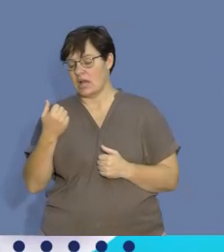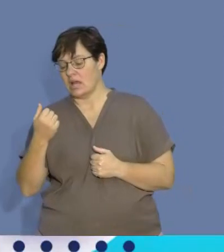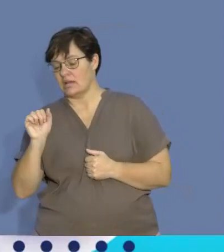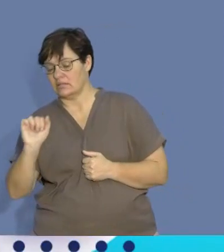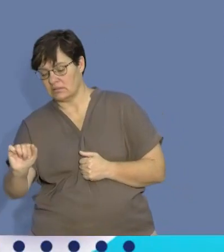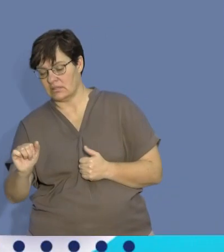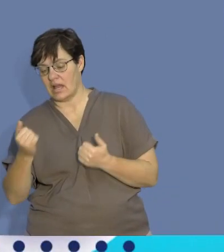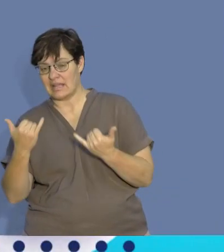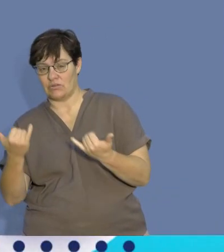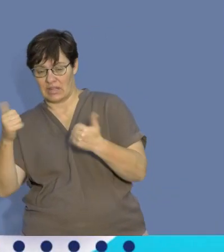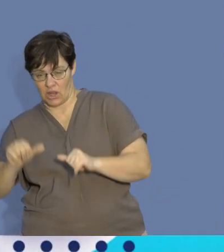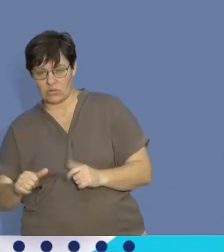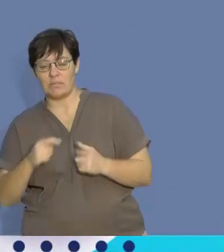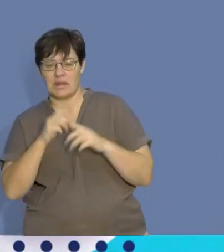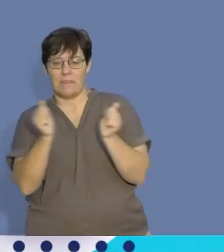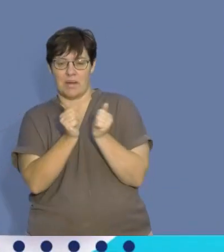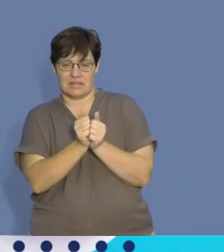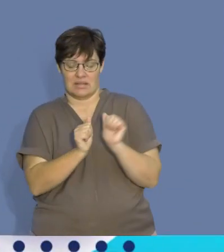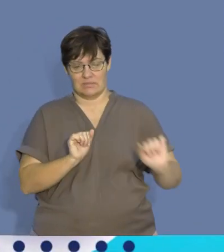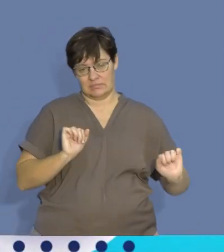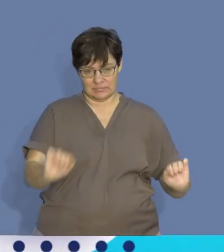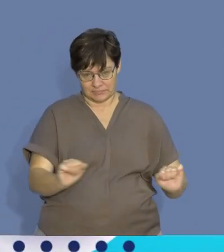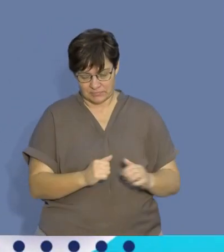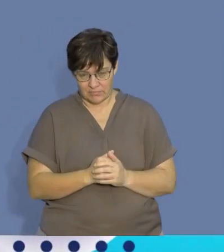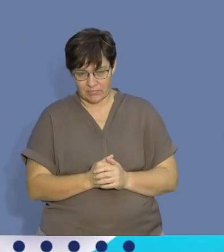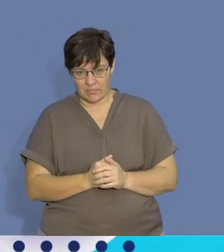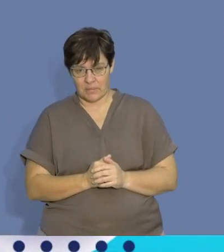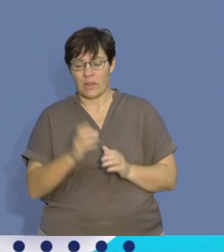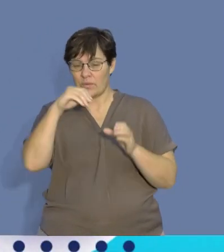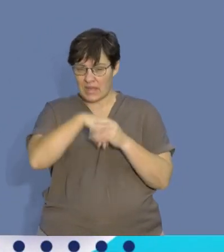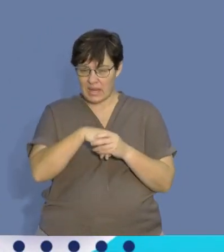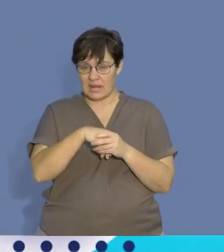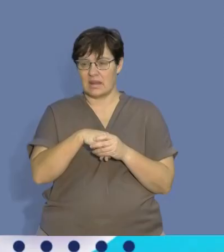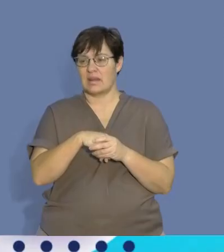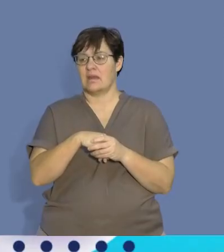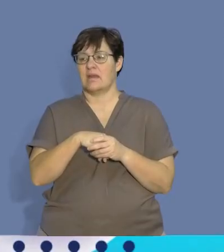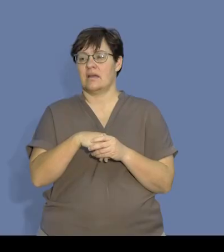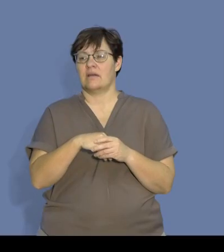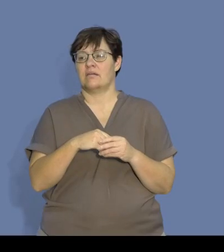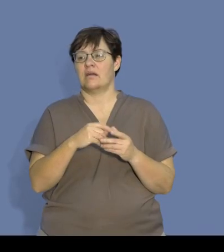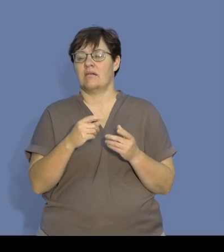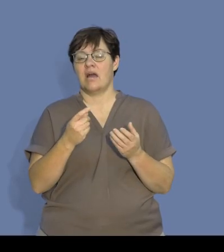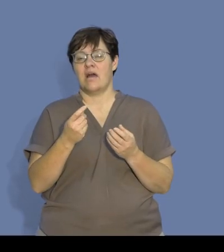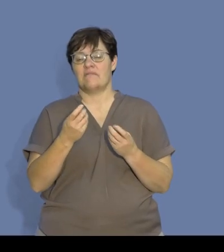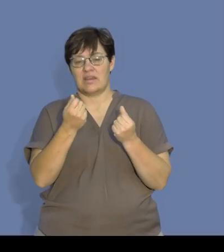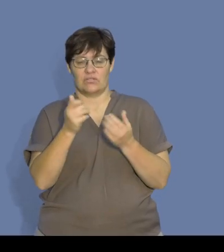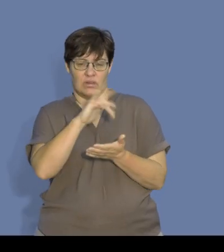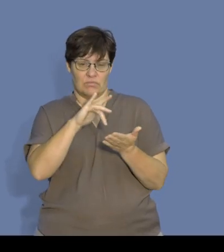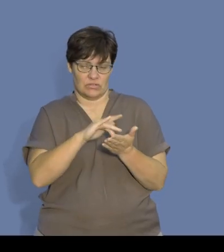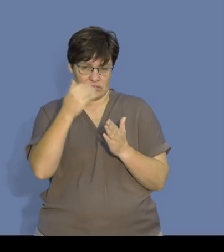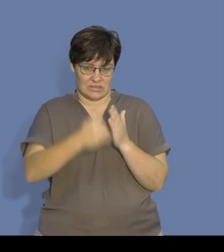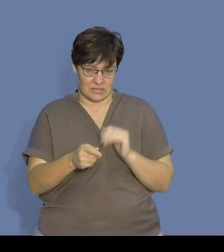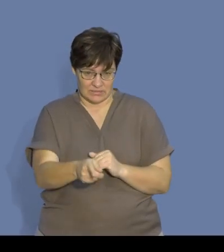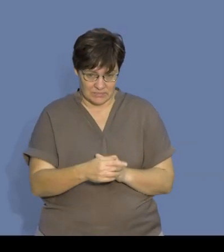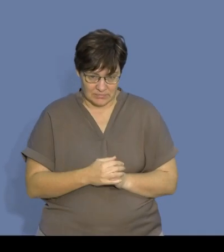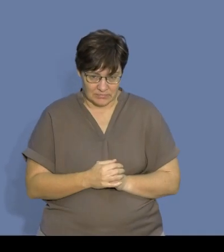be reflected in the statement of financial position. Okay, right, let's move on.